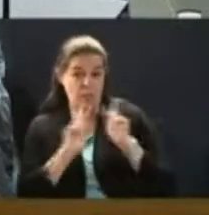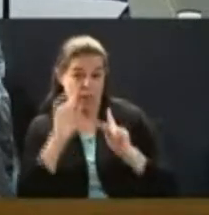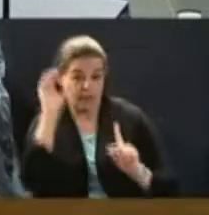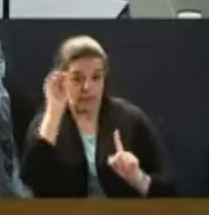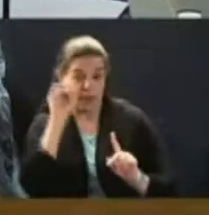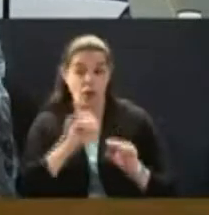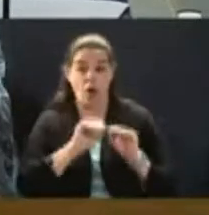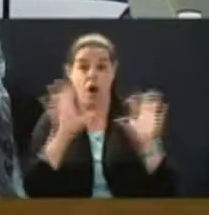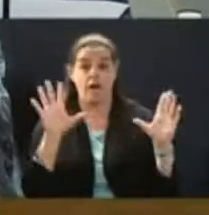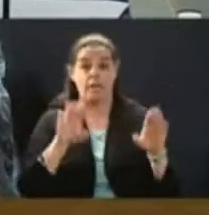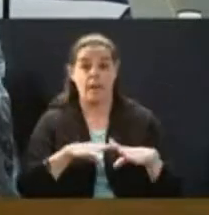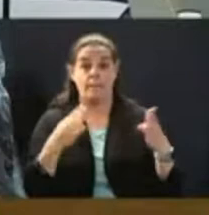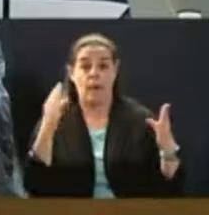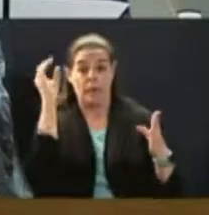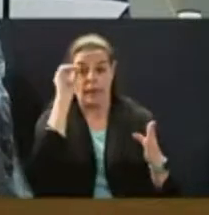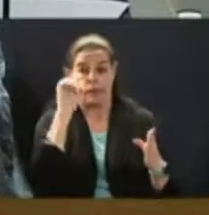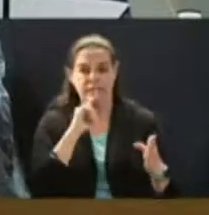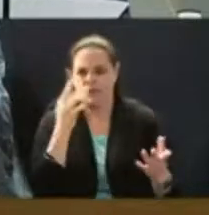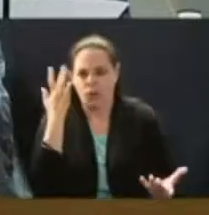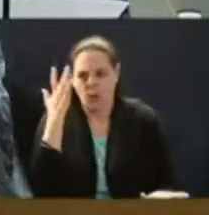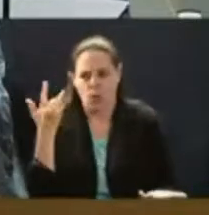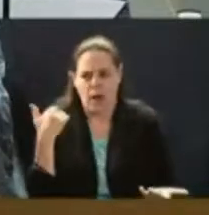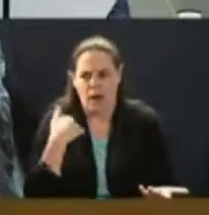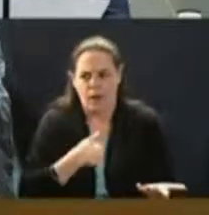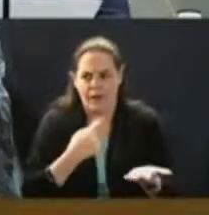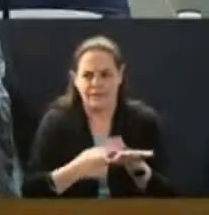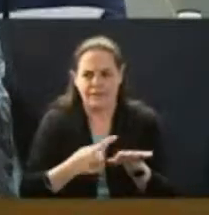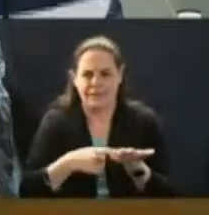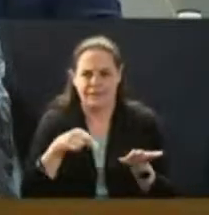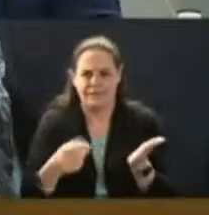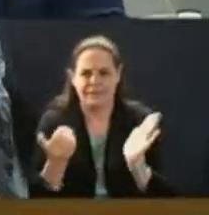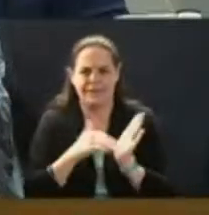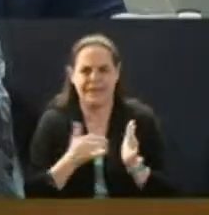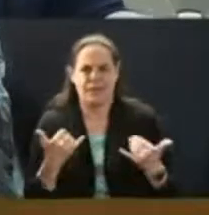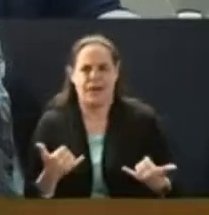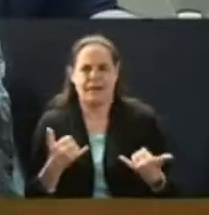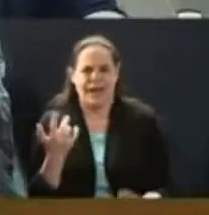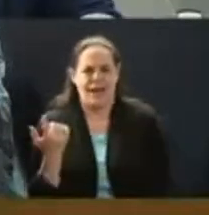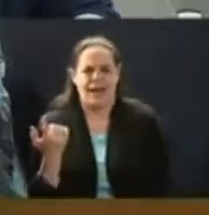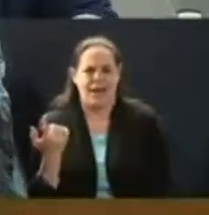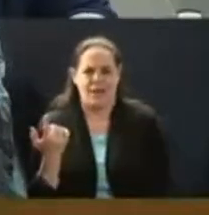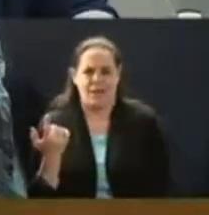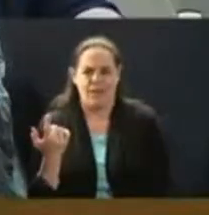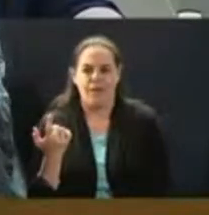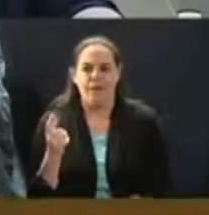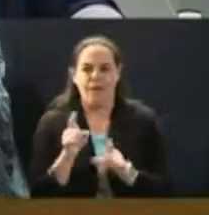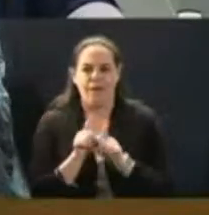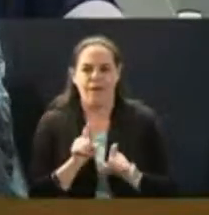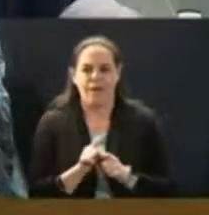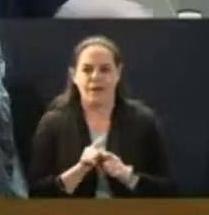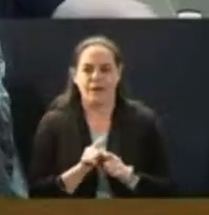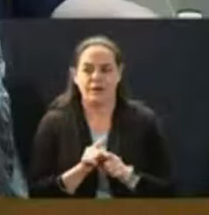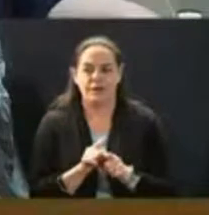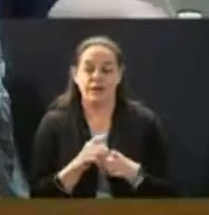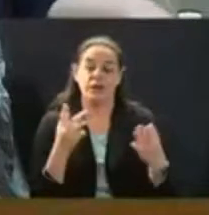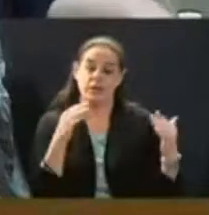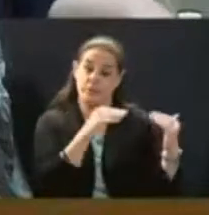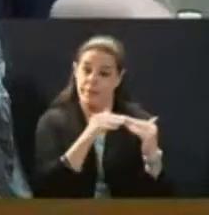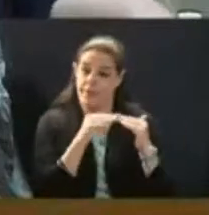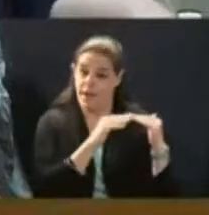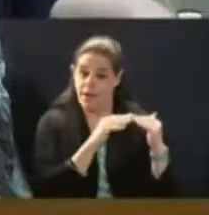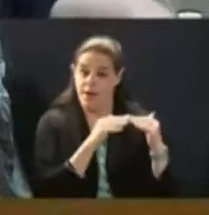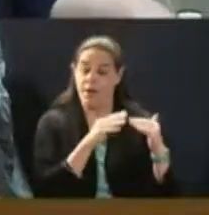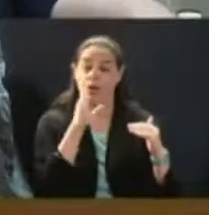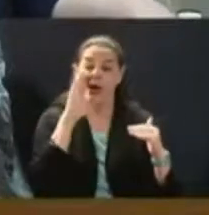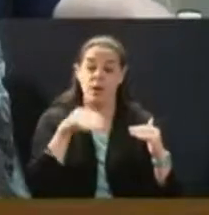public opinion is, why are we talking about this again right now? And also, in fairness, we know